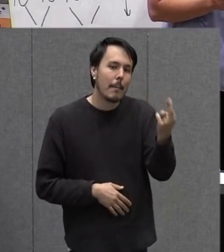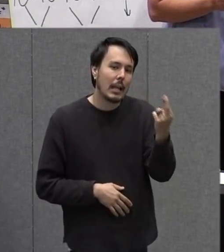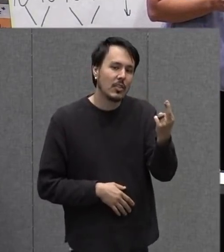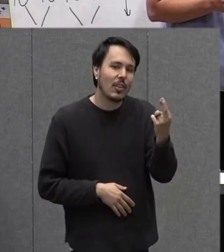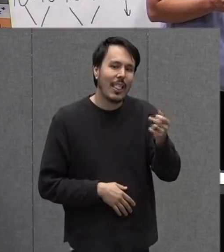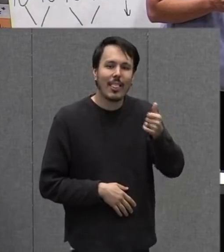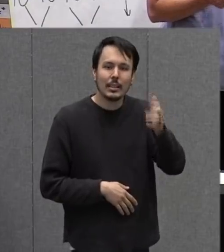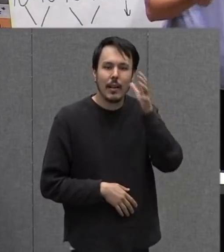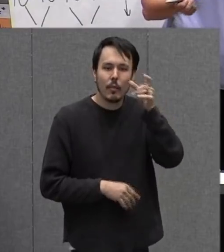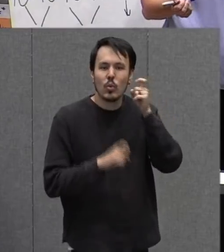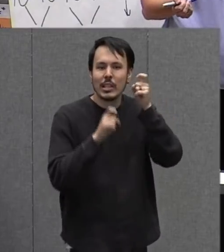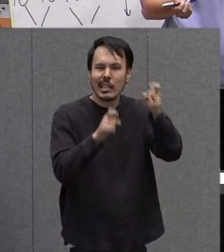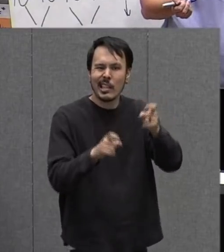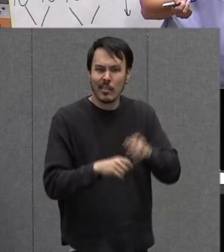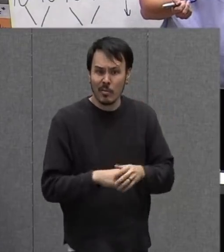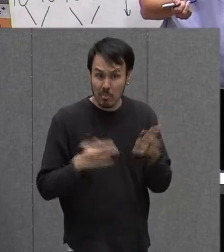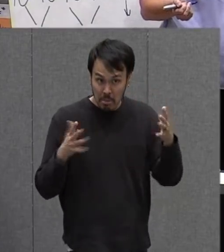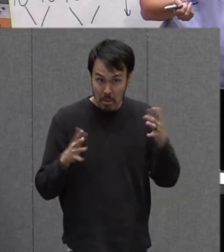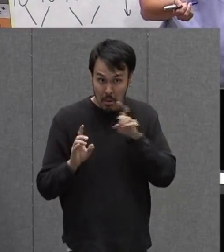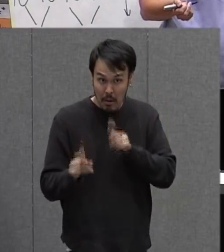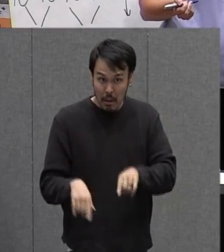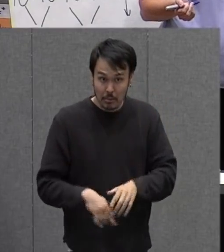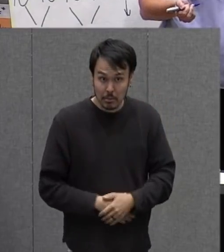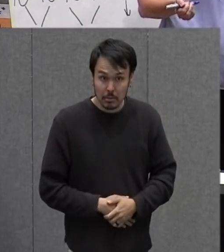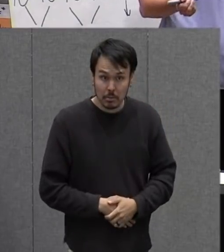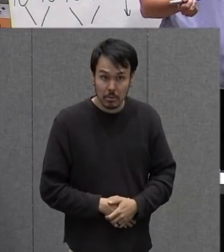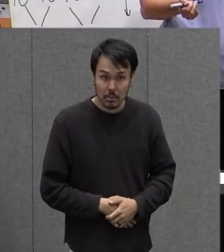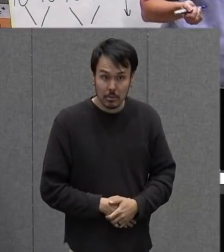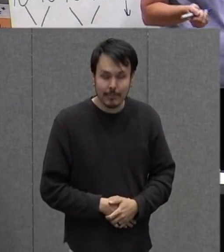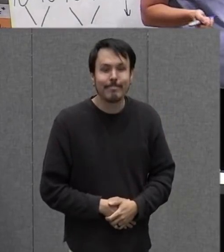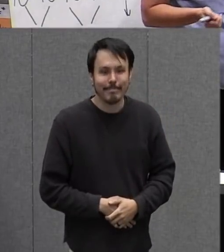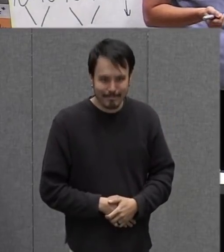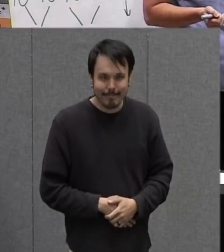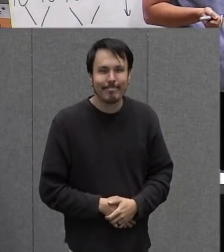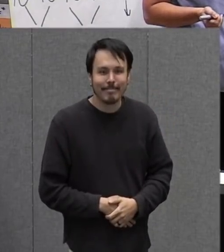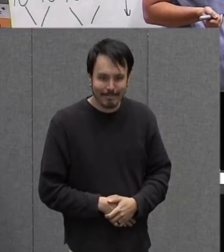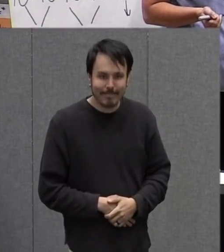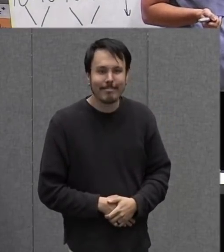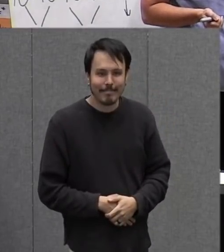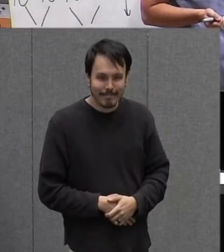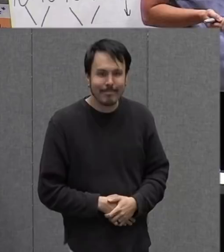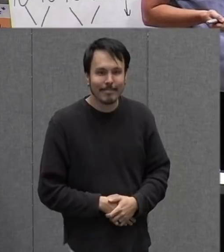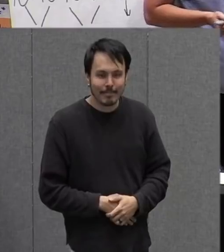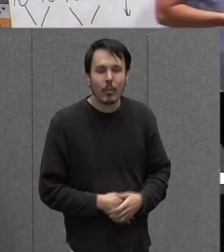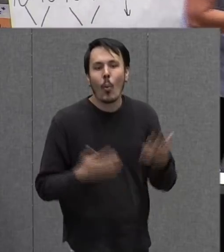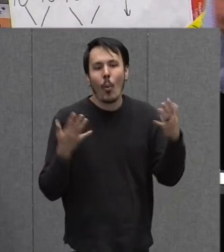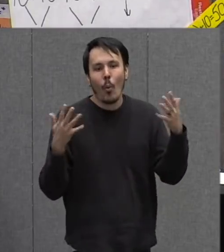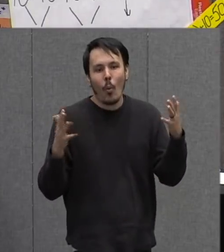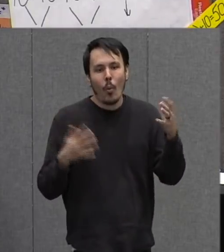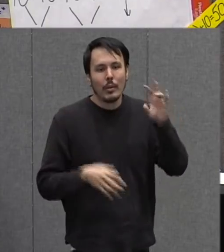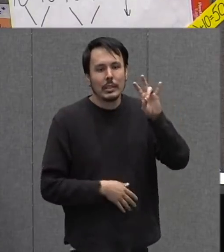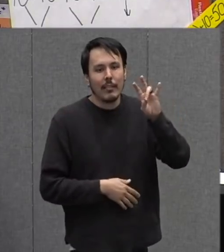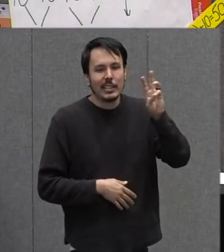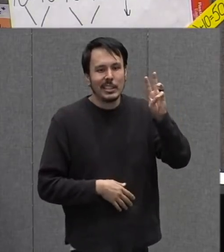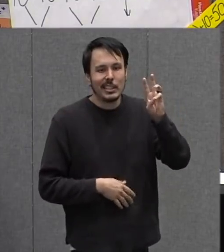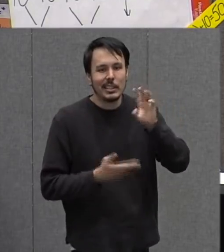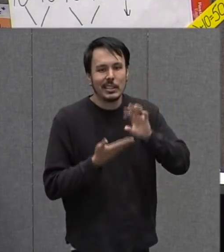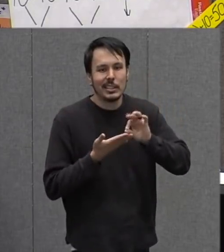give away? Did we answer that? Yes, we did. We had the 76 stickers versus